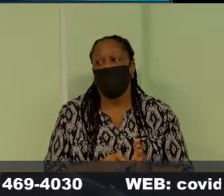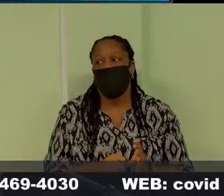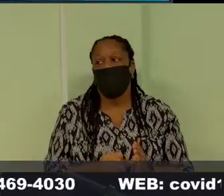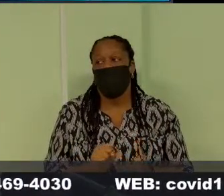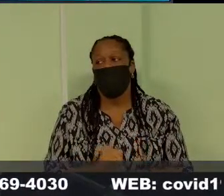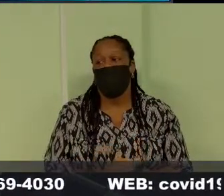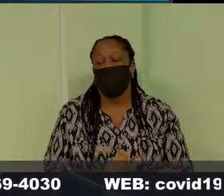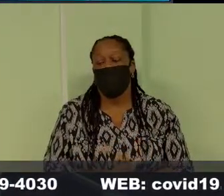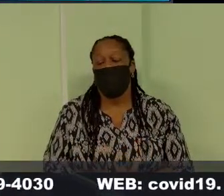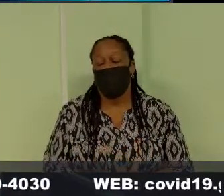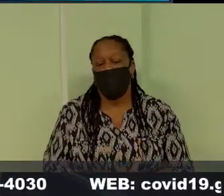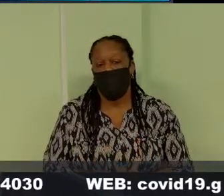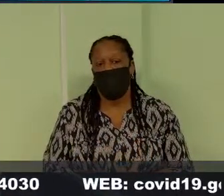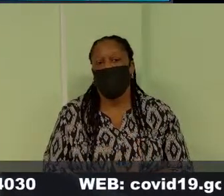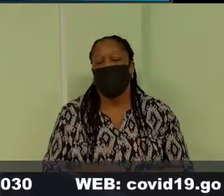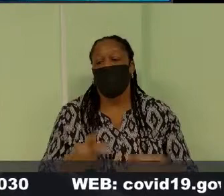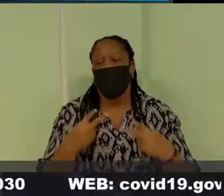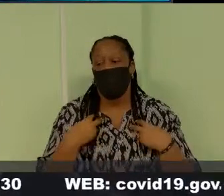with this case.